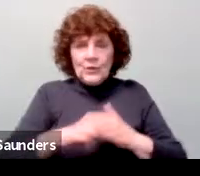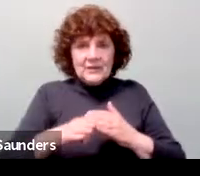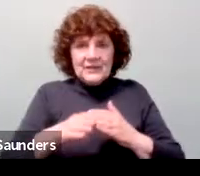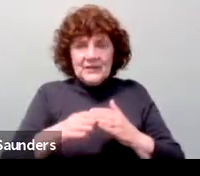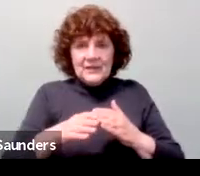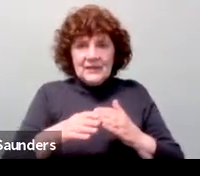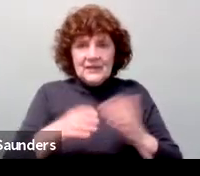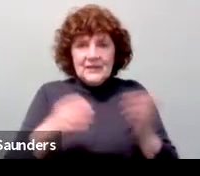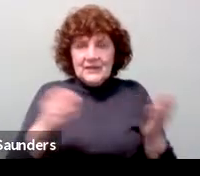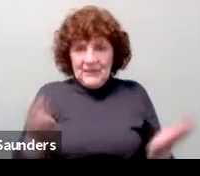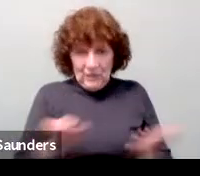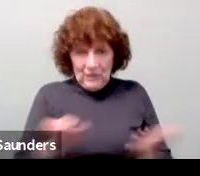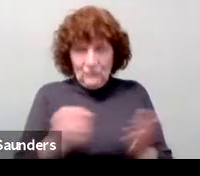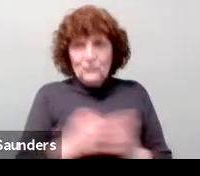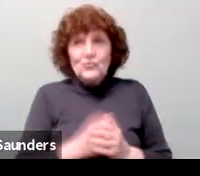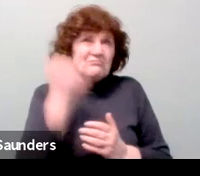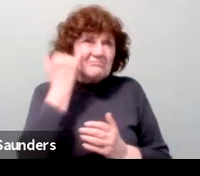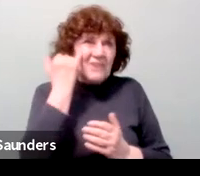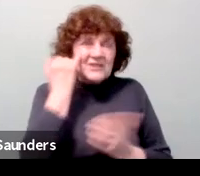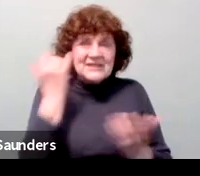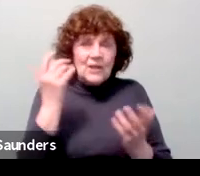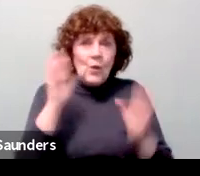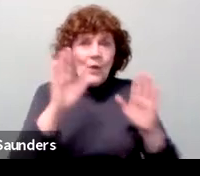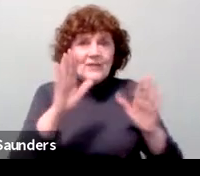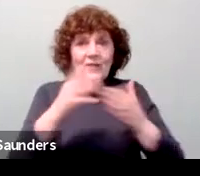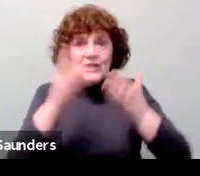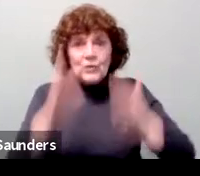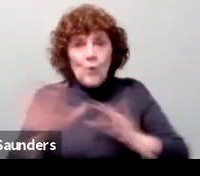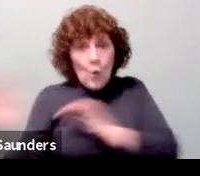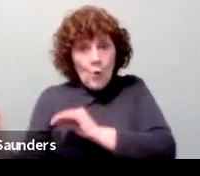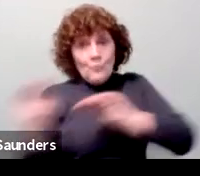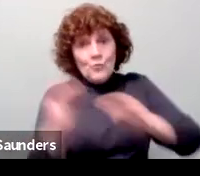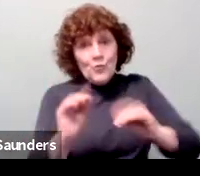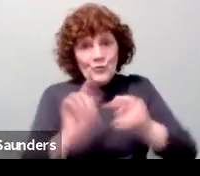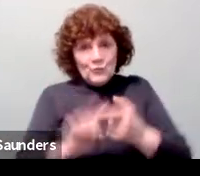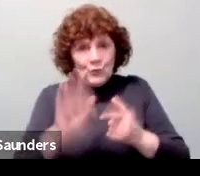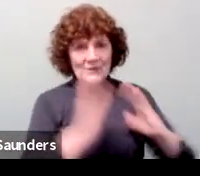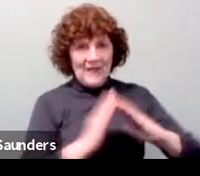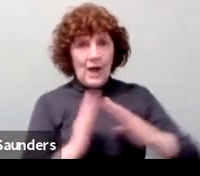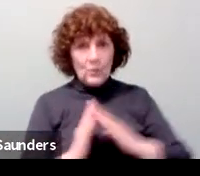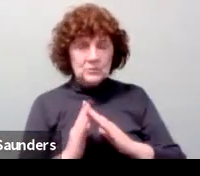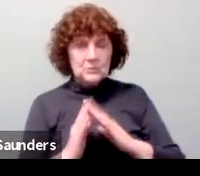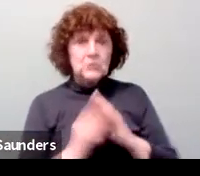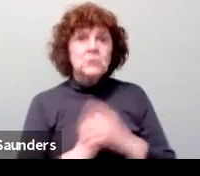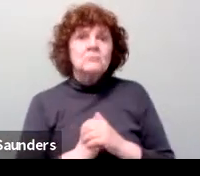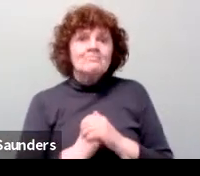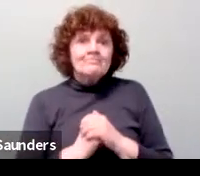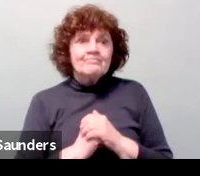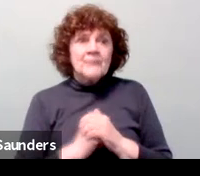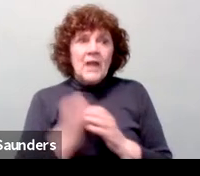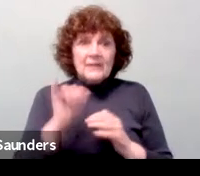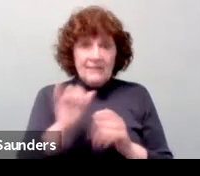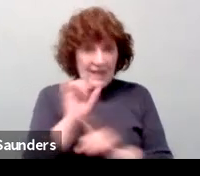work. So a great leader who came to town. And in this